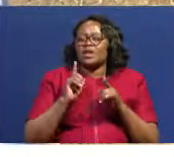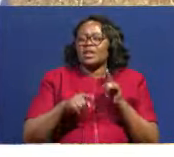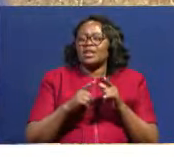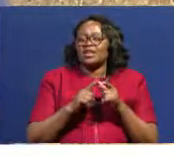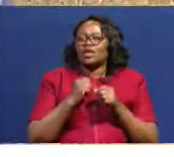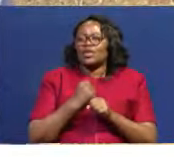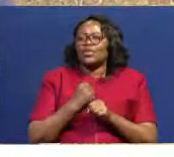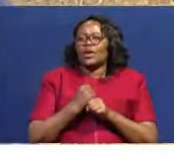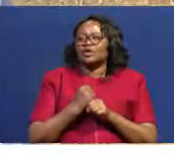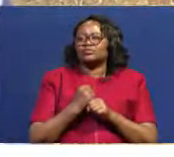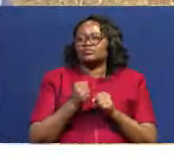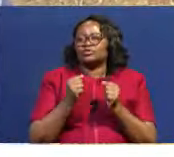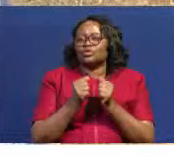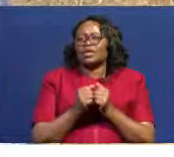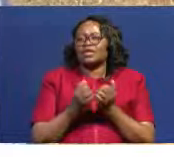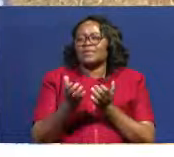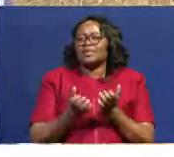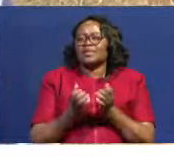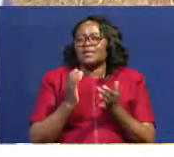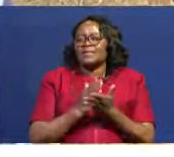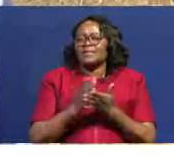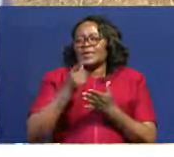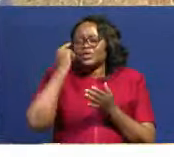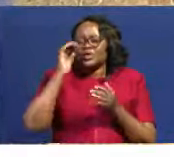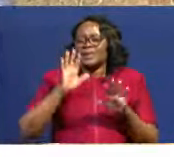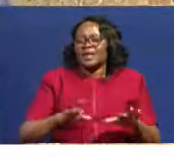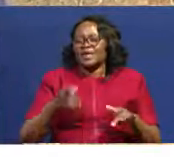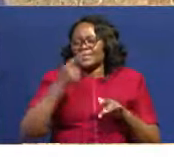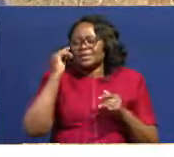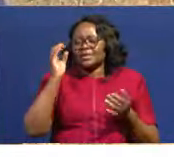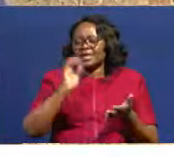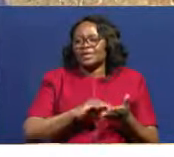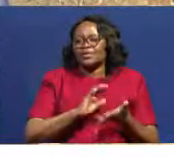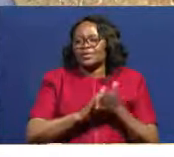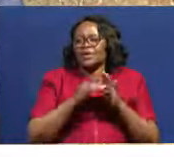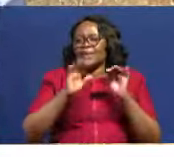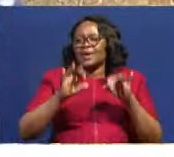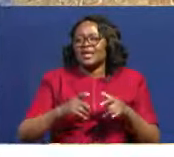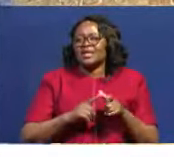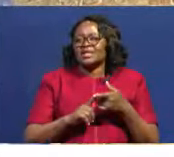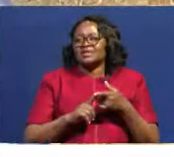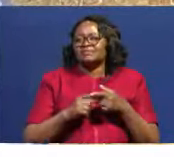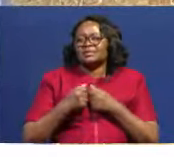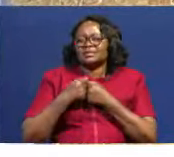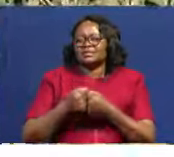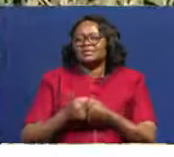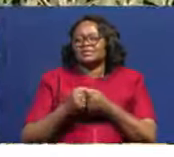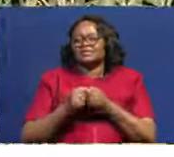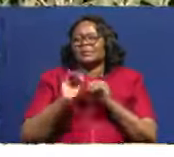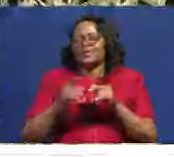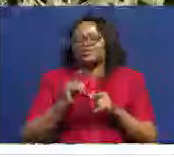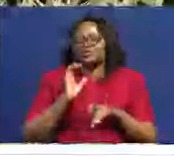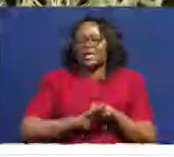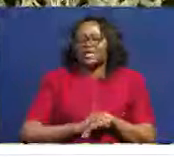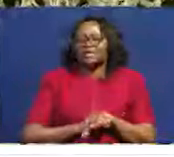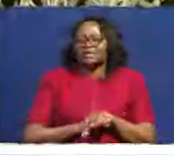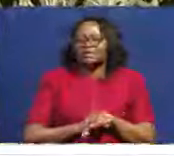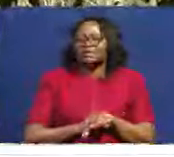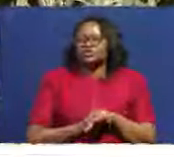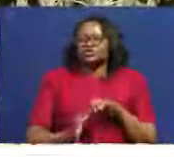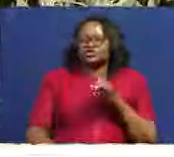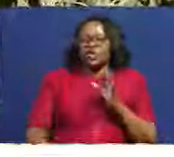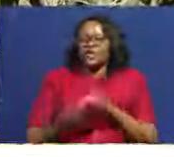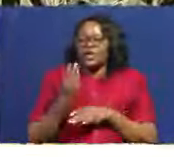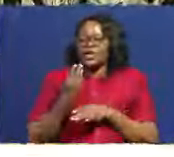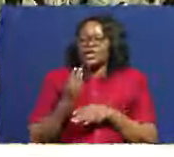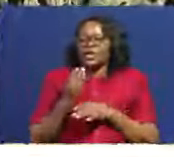also working closely with the trade department because of the markets, because again, without markets, then we may be challenged for our farmers even to get to produce